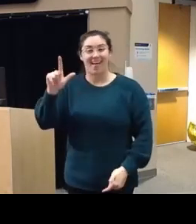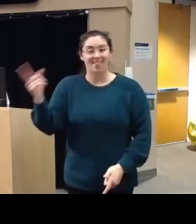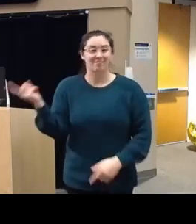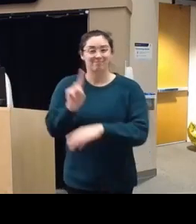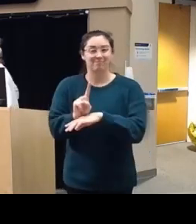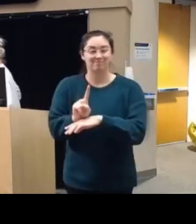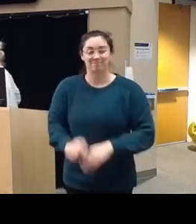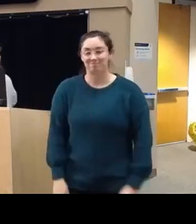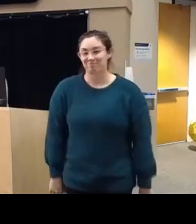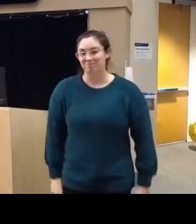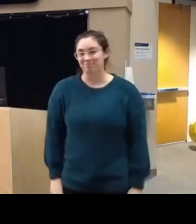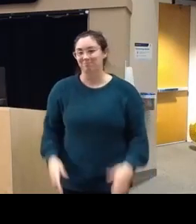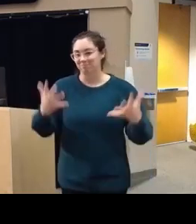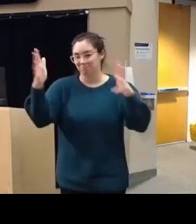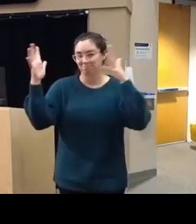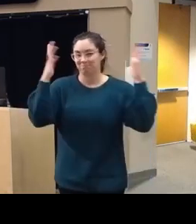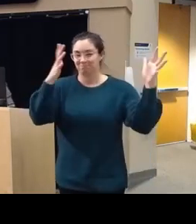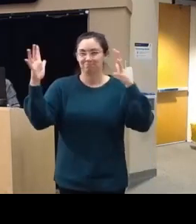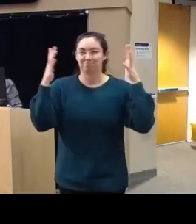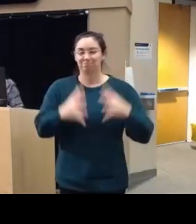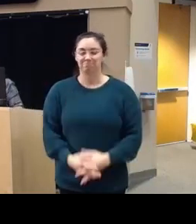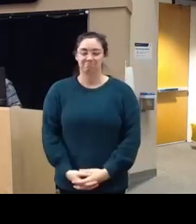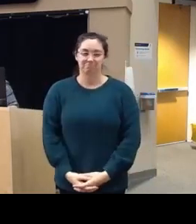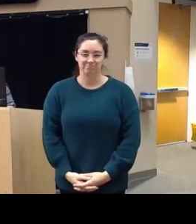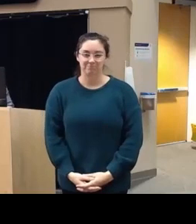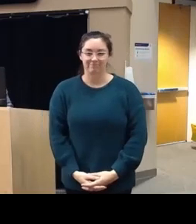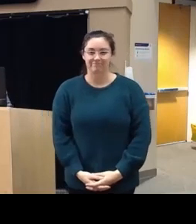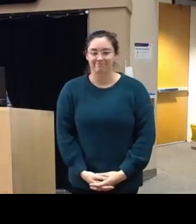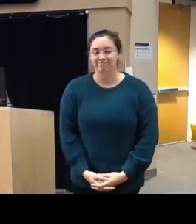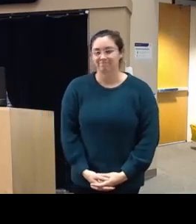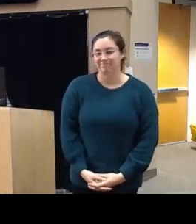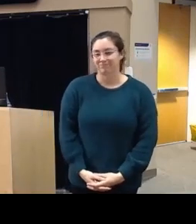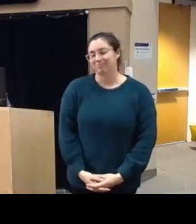here. Thank you. Okay, great, thanks. Thank you.